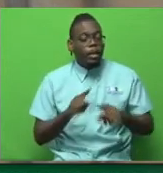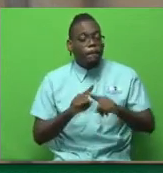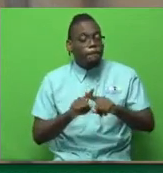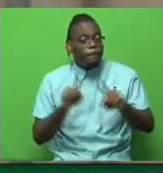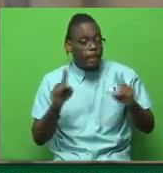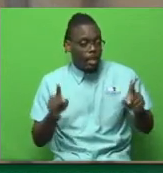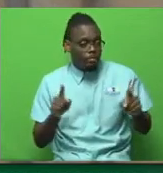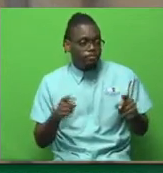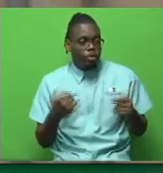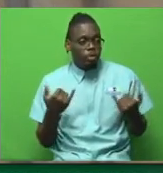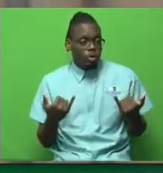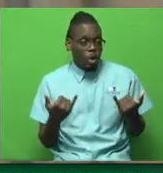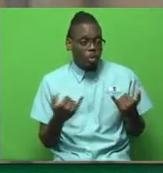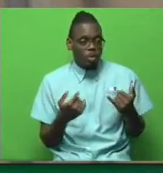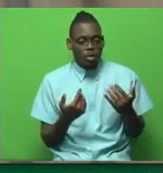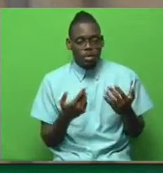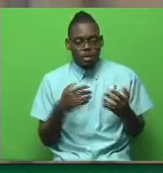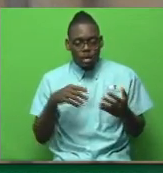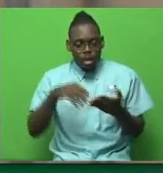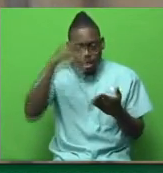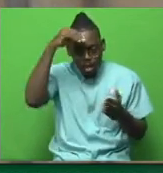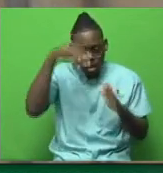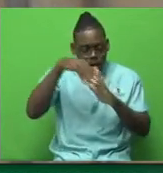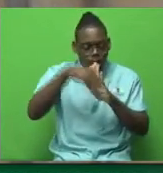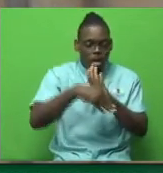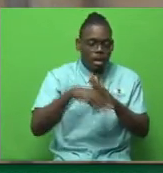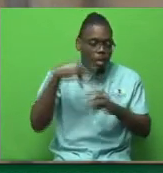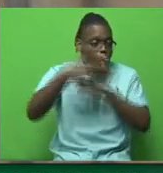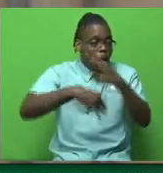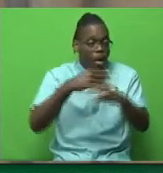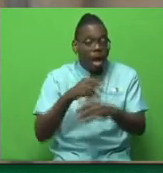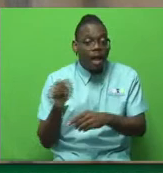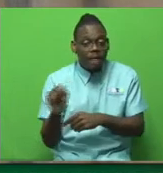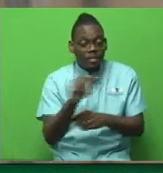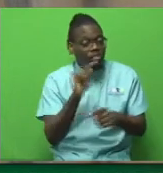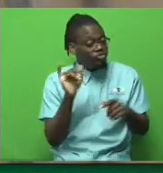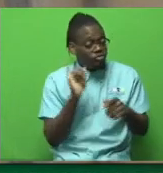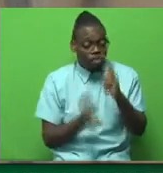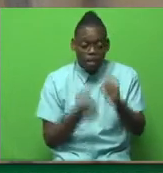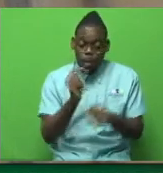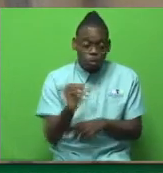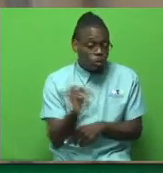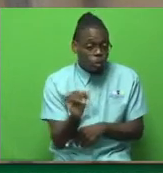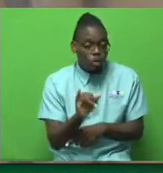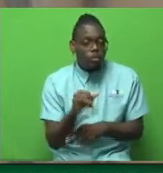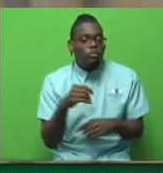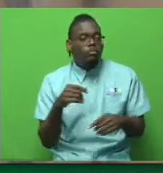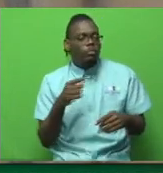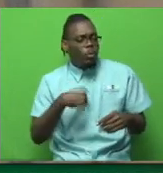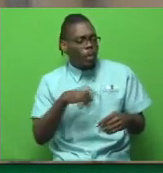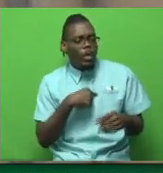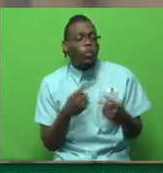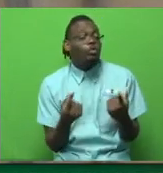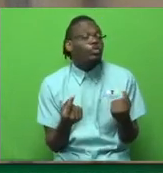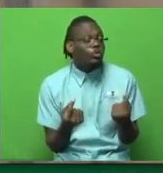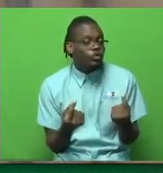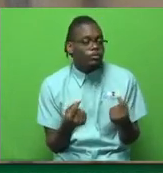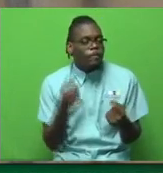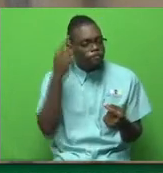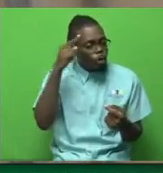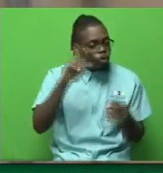would have seen that same pattern being repeated what have we done to mitigate the learning loss